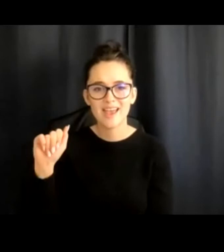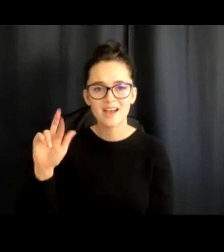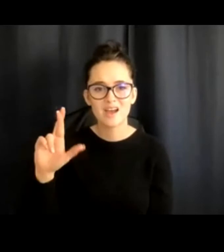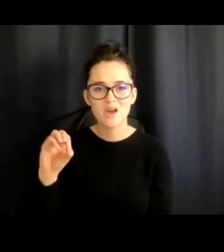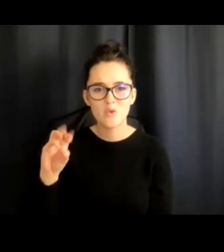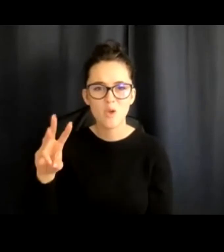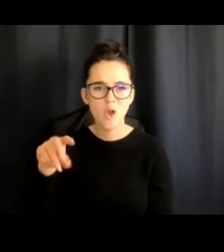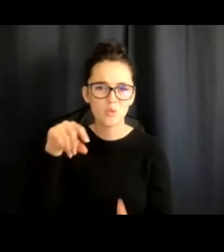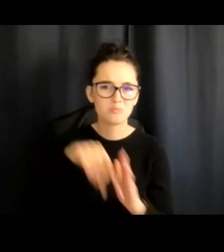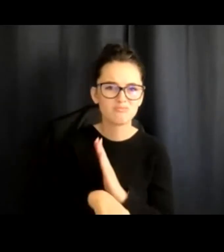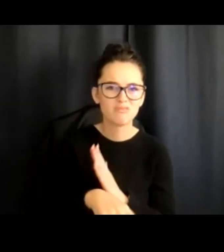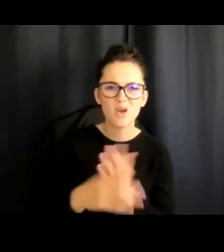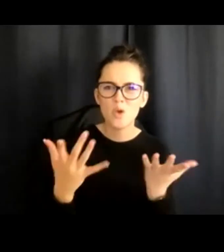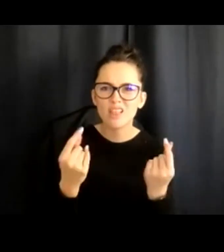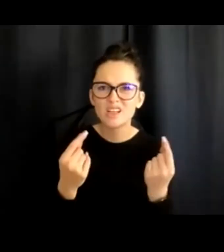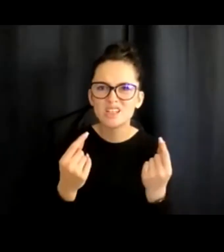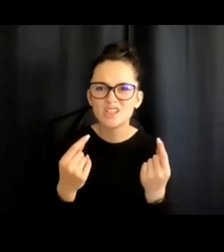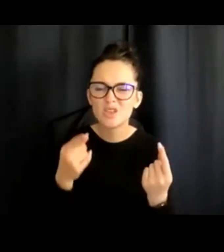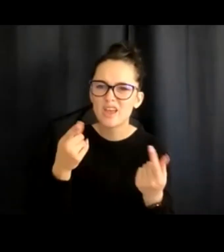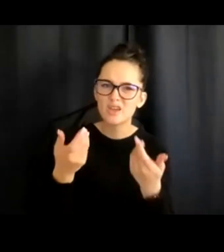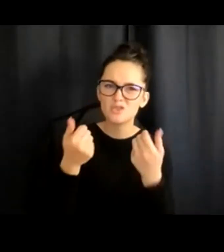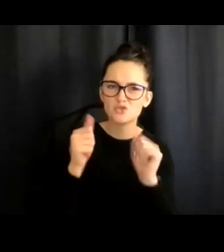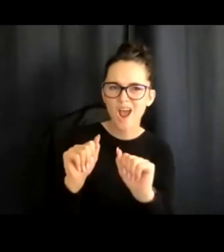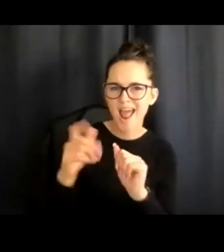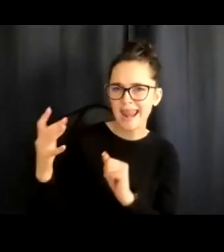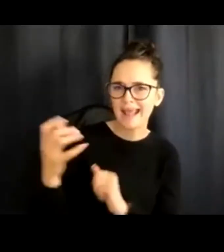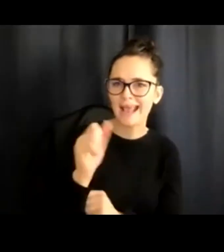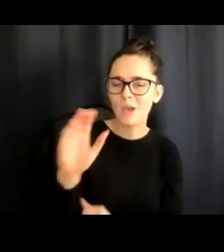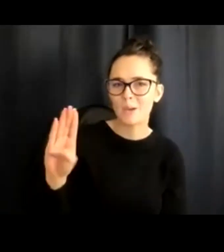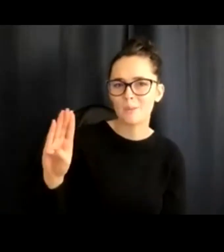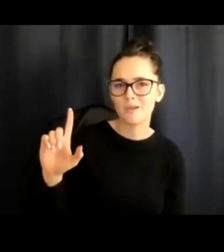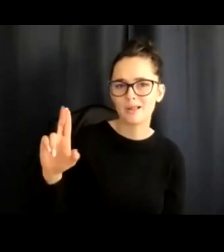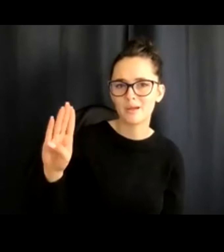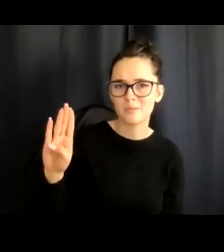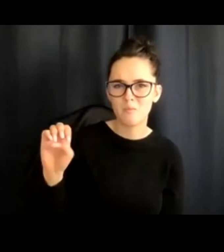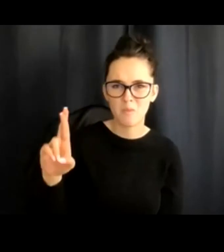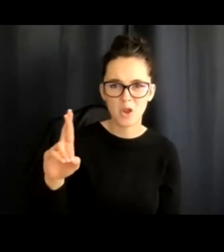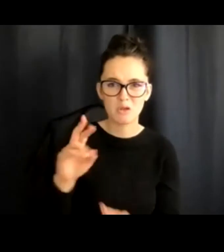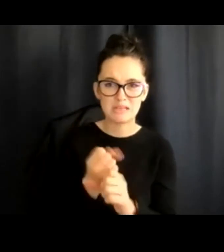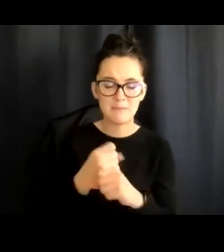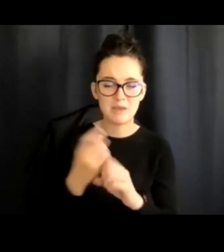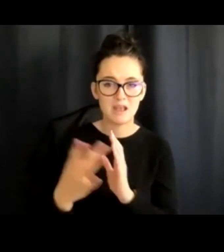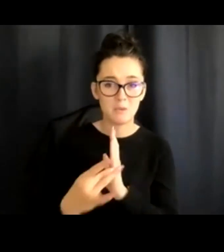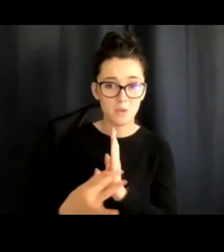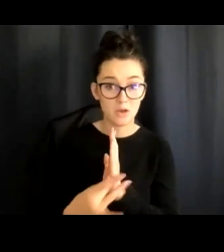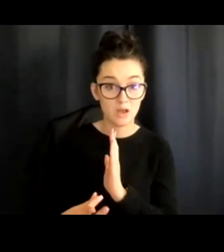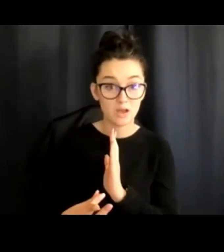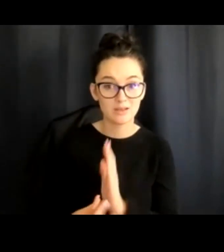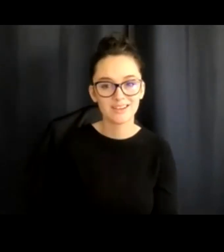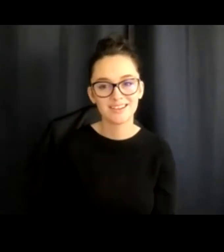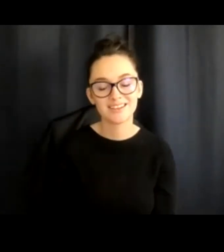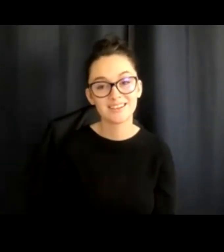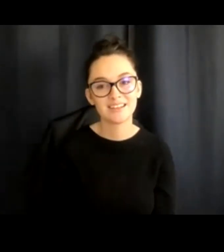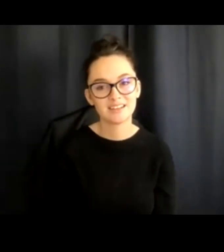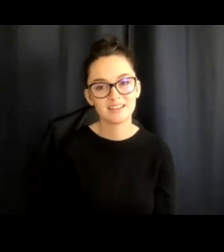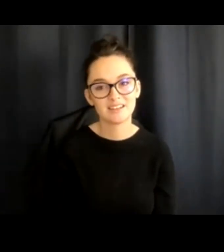were they trying to get her blubber so they can make oil out of it? Yeah, they